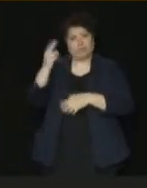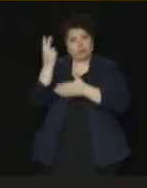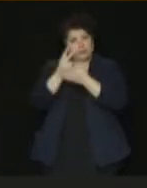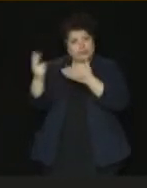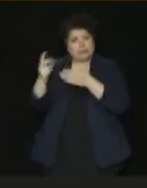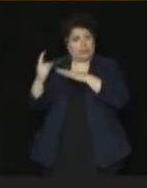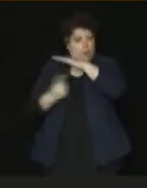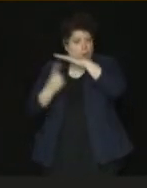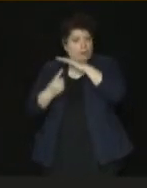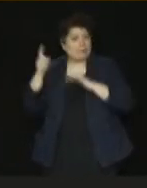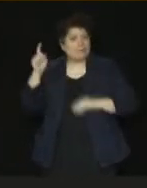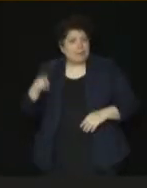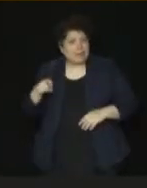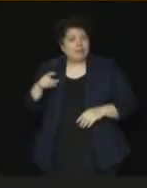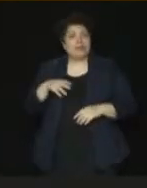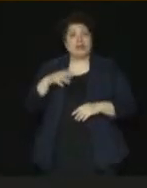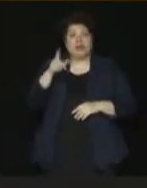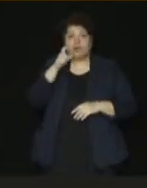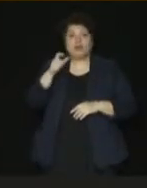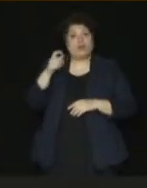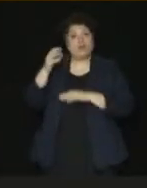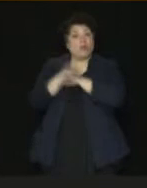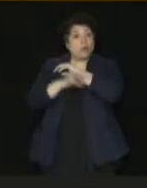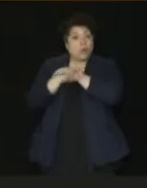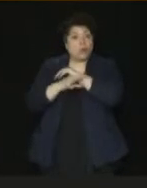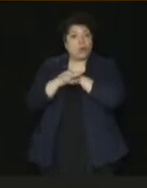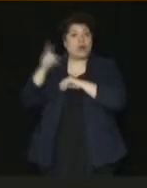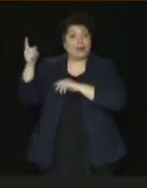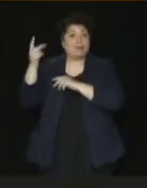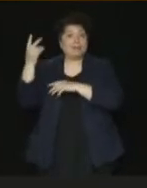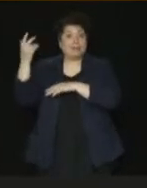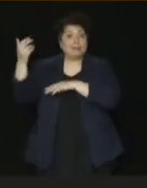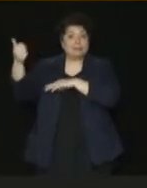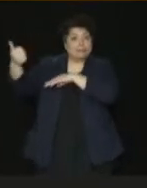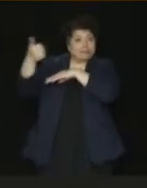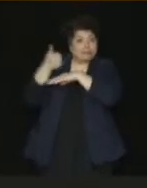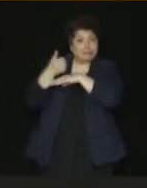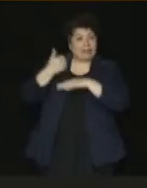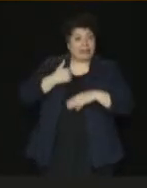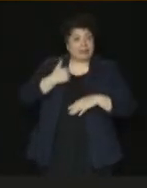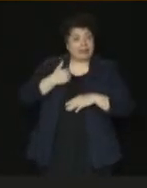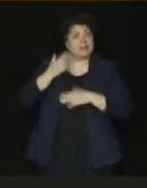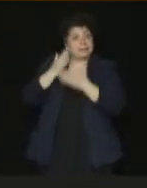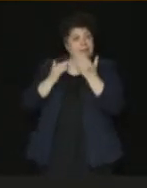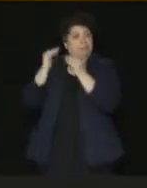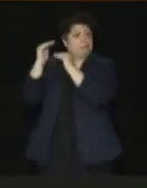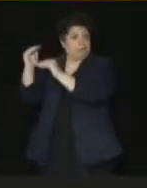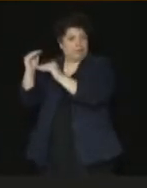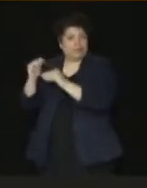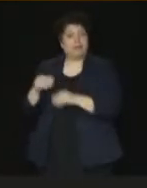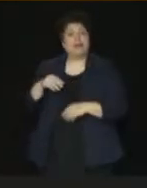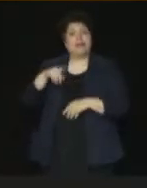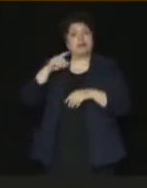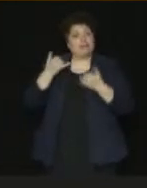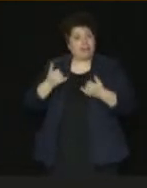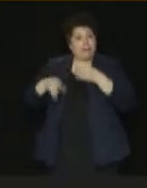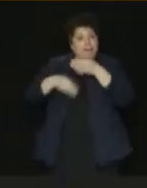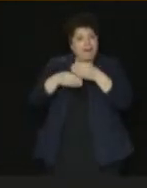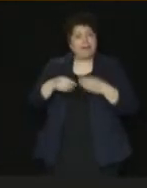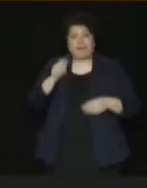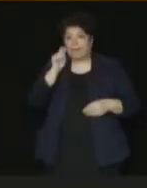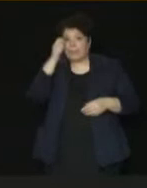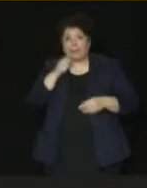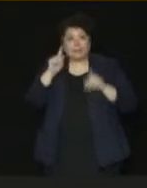banning foreign travelers, and more recently on mandatory pre-boarding testing before coming home. The measures